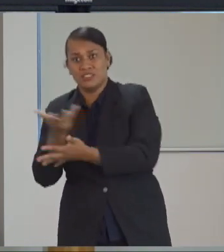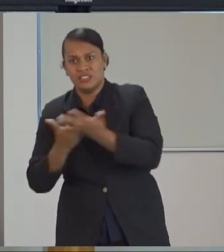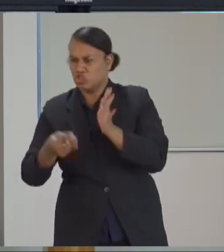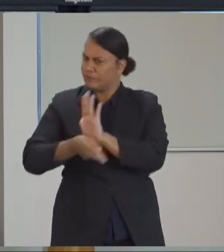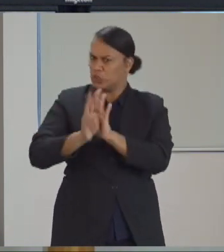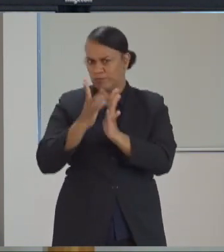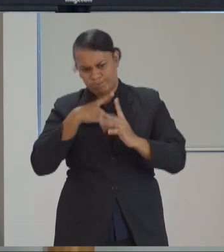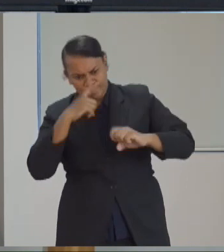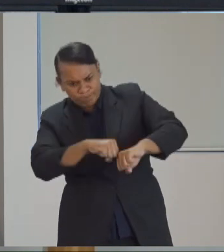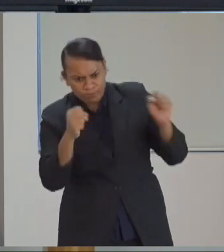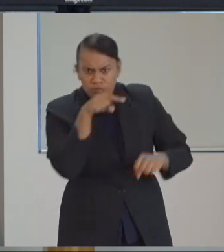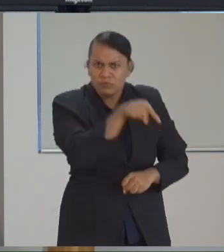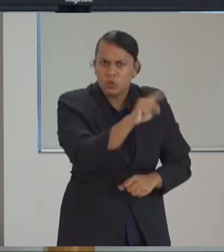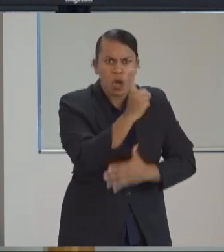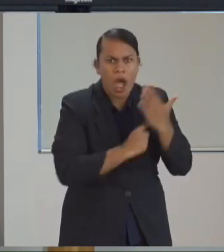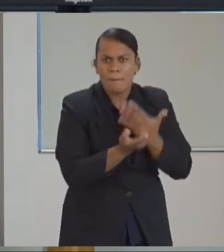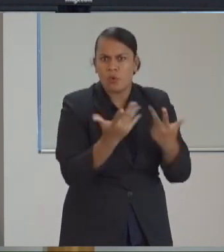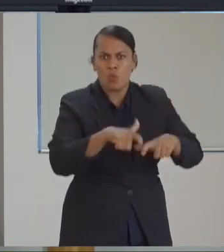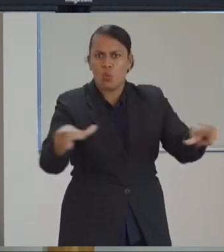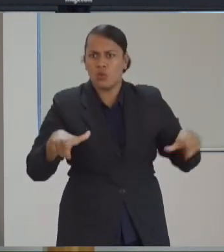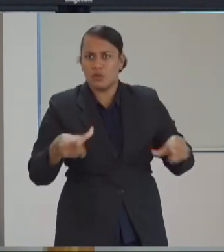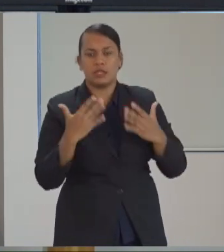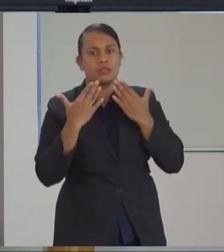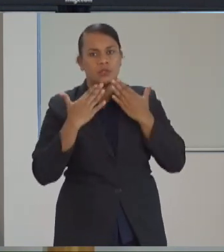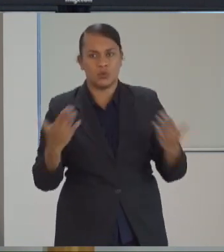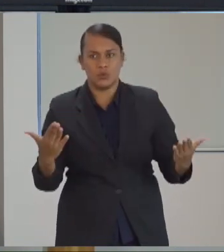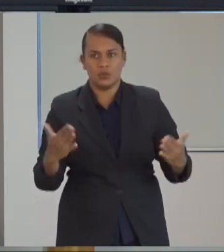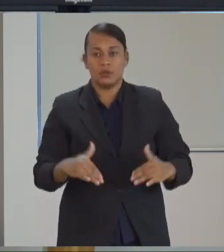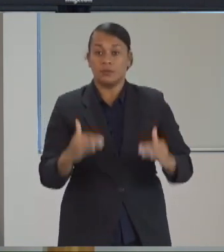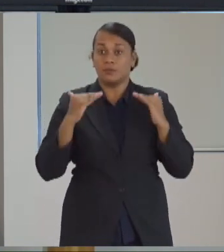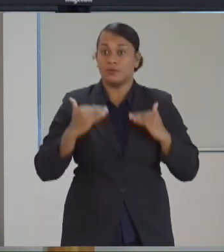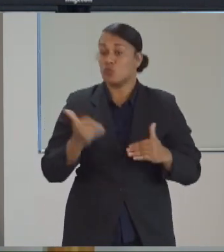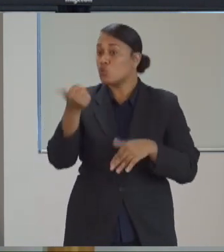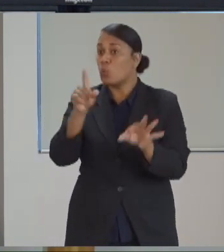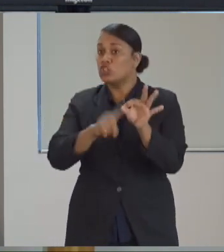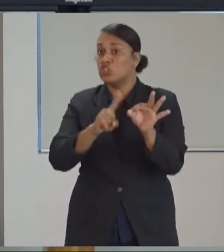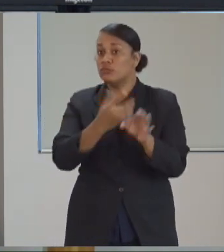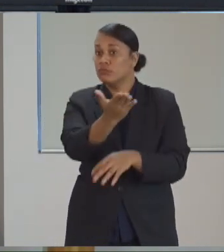through an appeals process. Thank you. Do you have any questions?